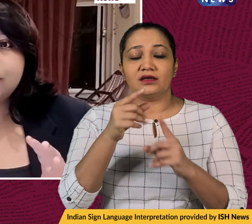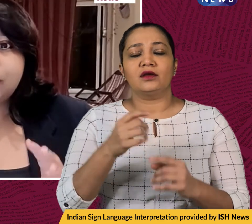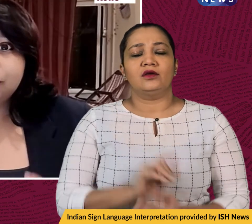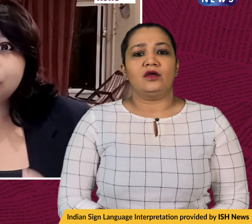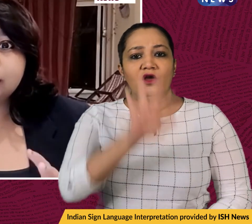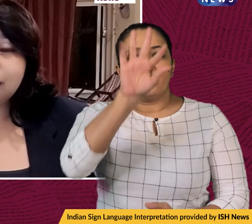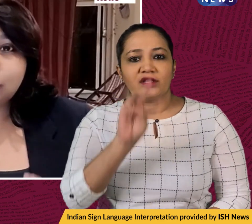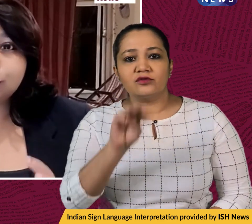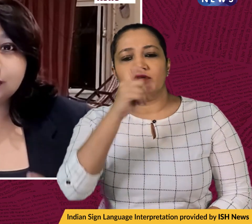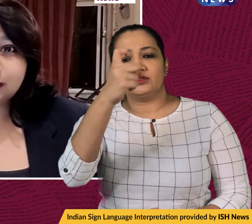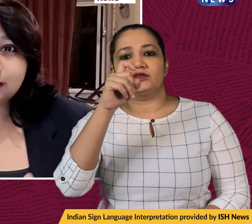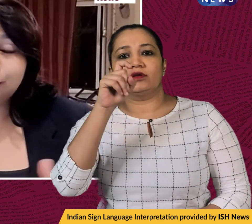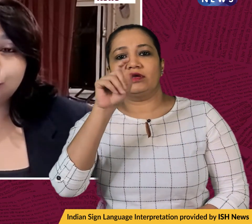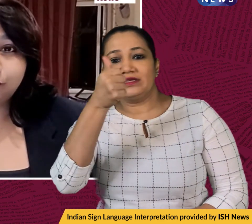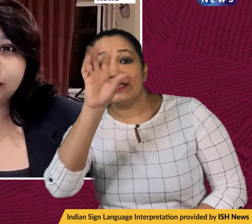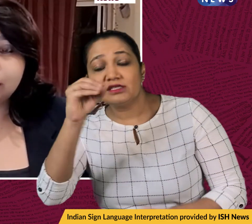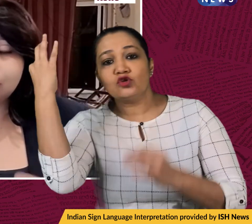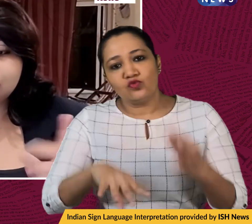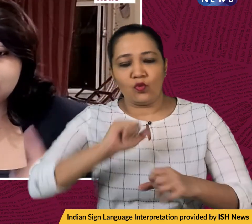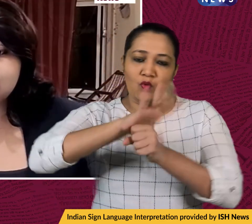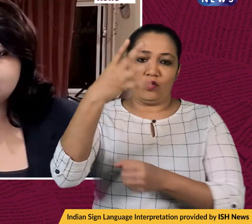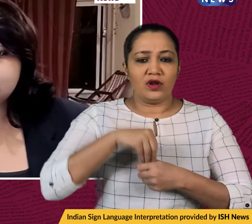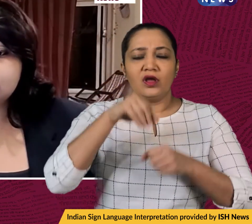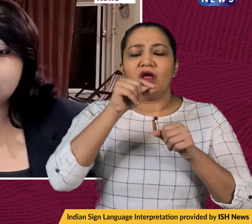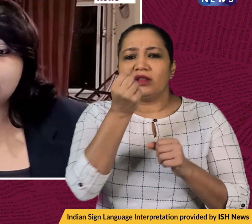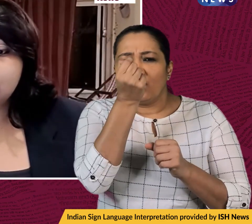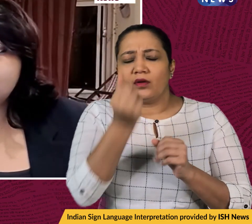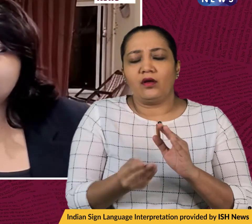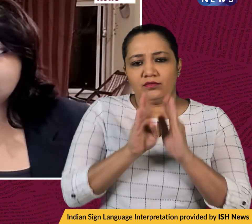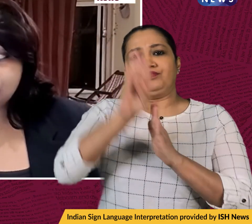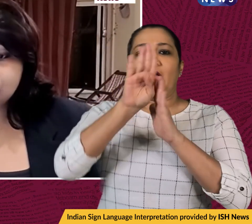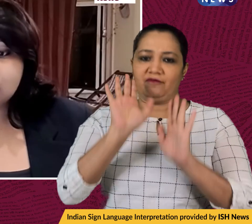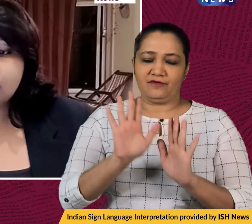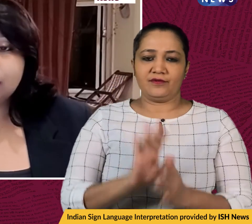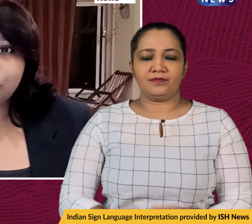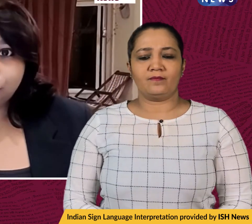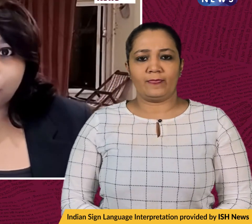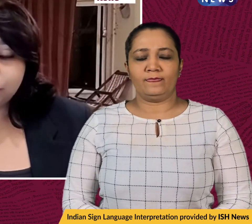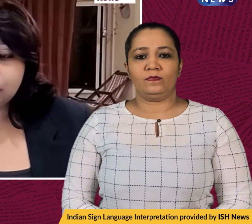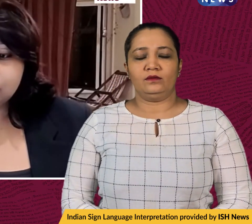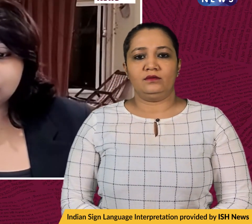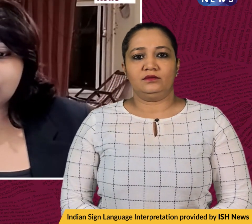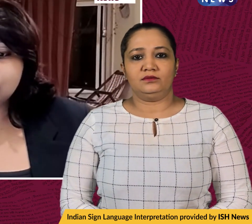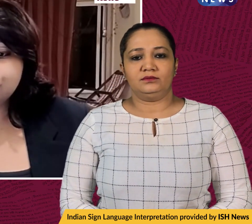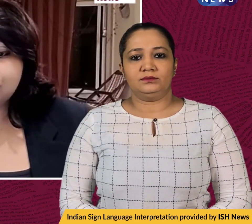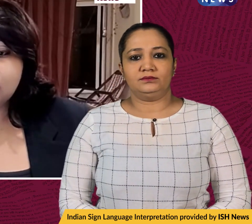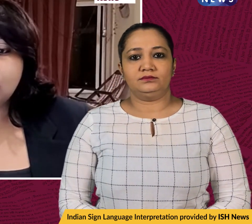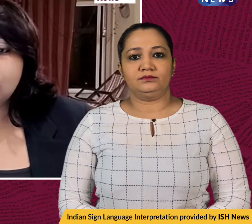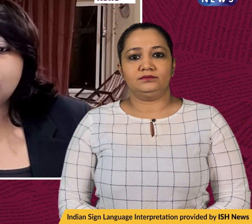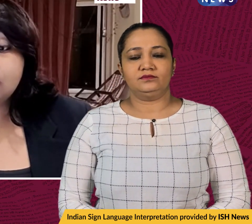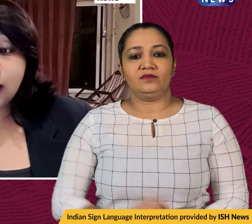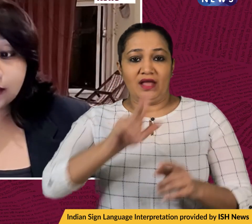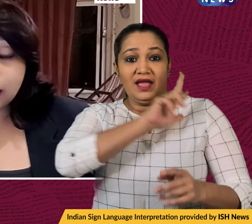reported 5,760 new COVID cases. So there's a marginal increase in the number of COVID cases as of